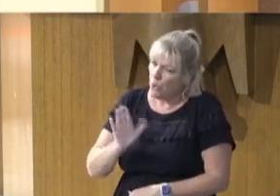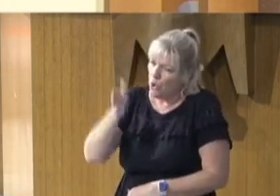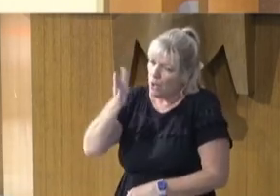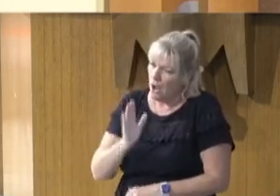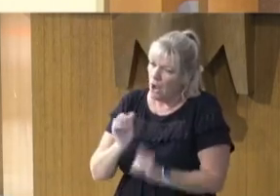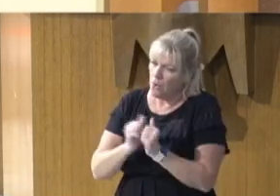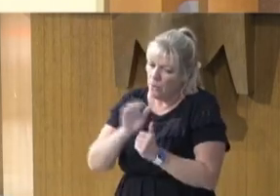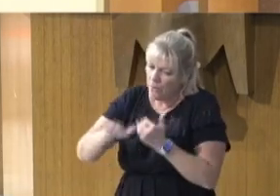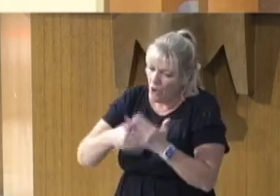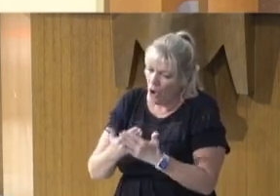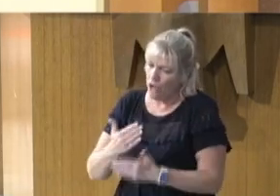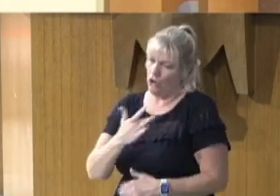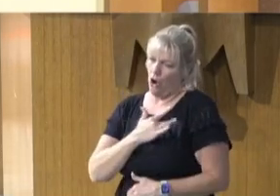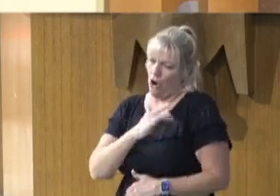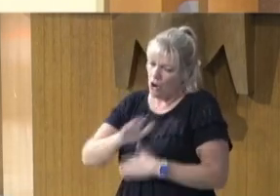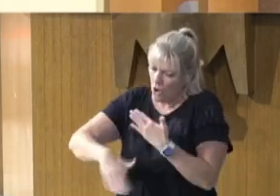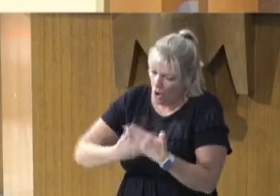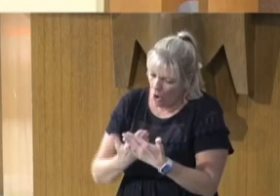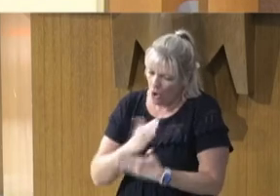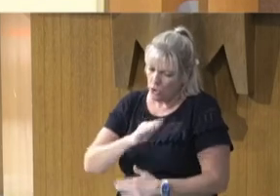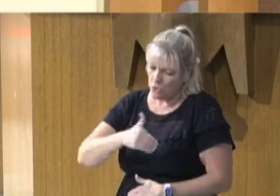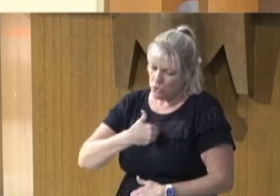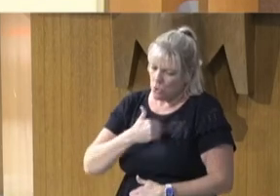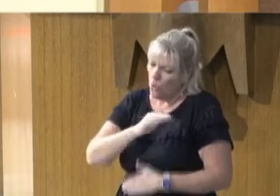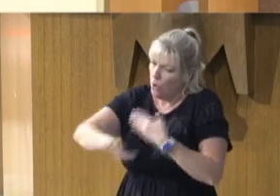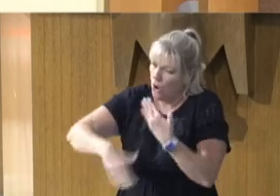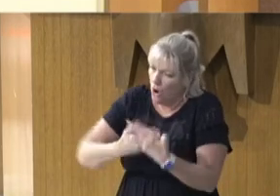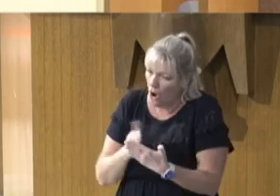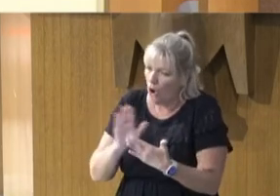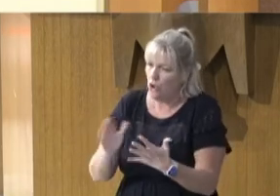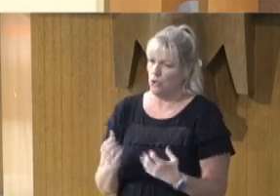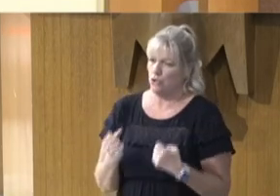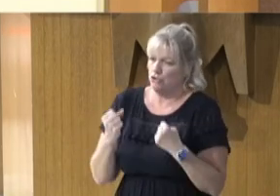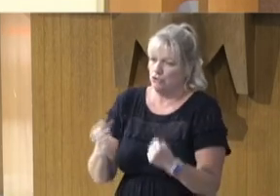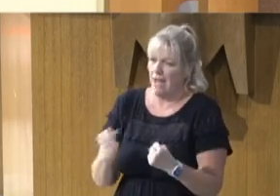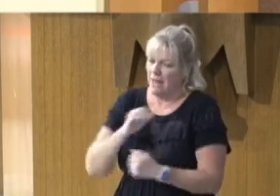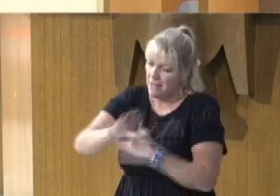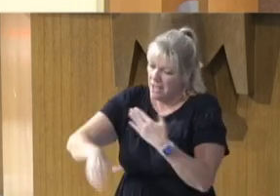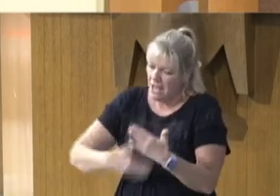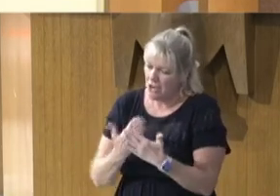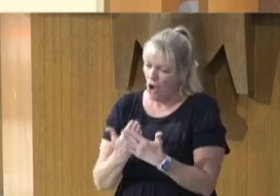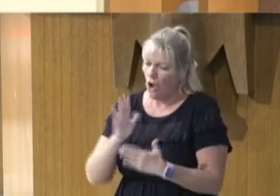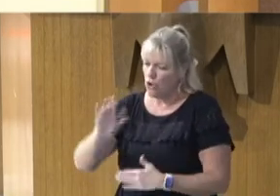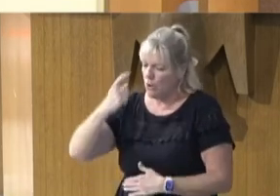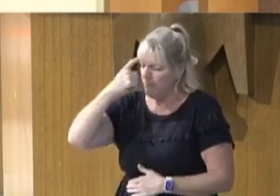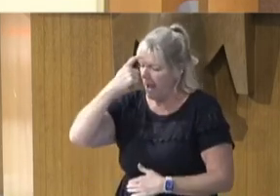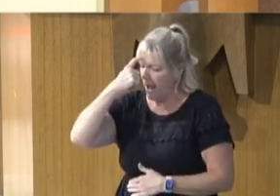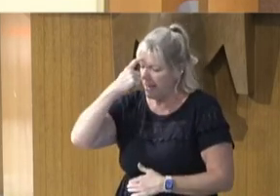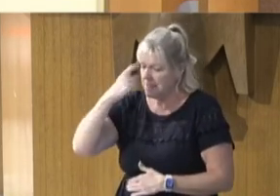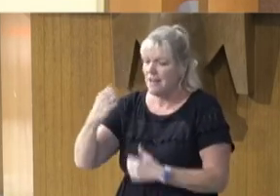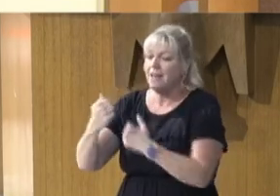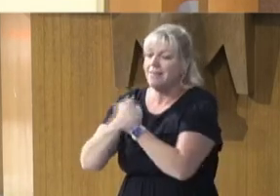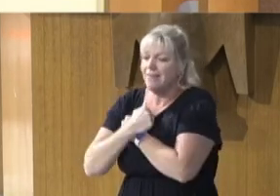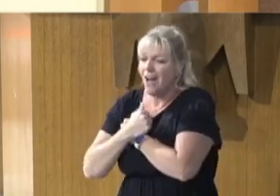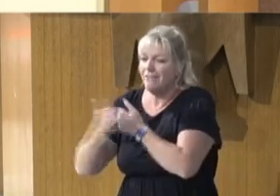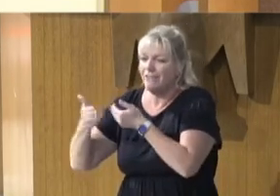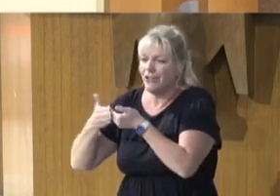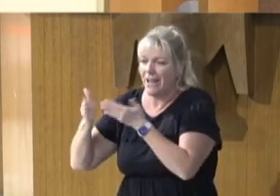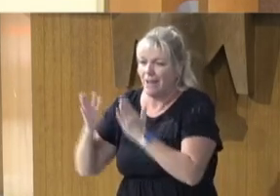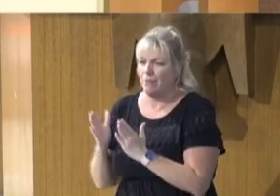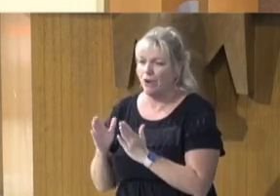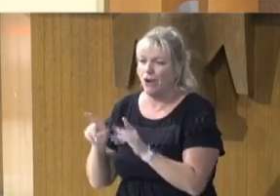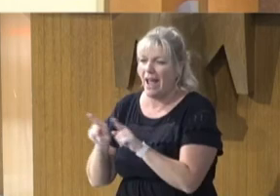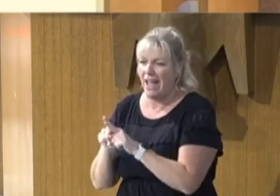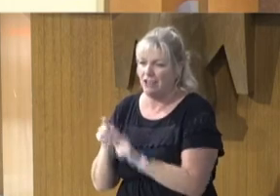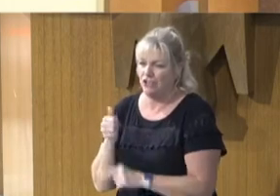your heart and with all your soul and with all your strength and with all your mind and love your neighbor as